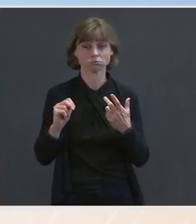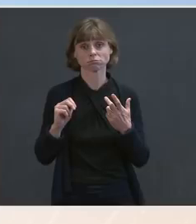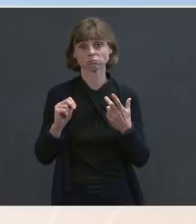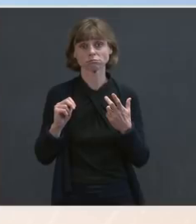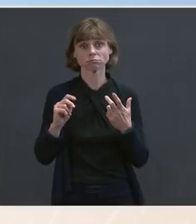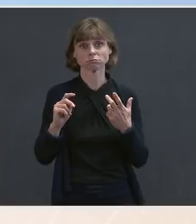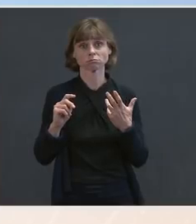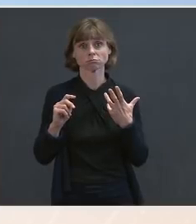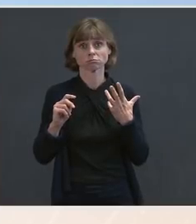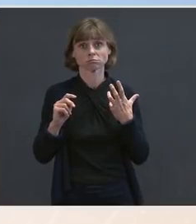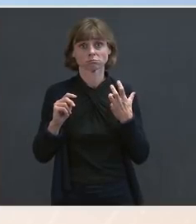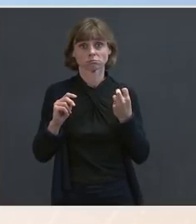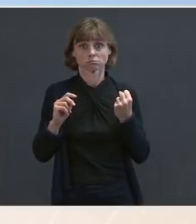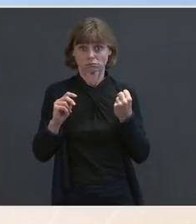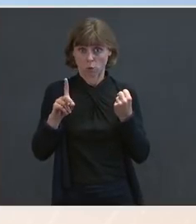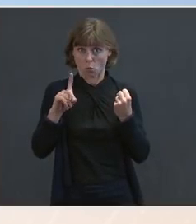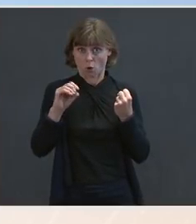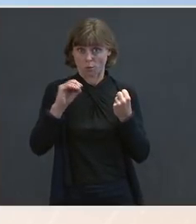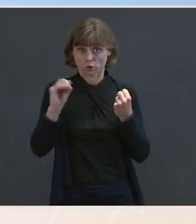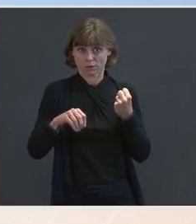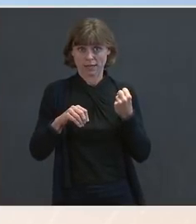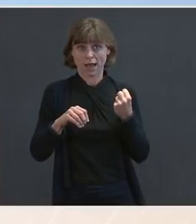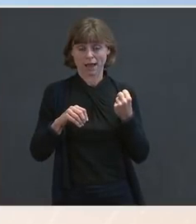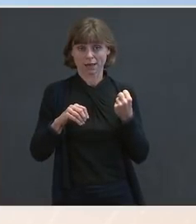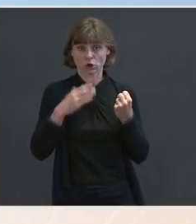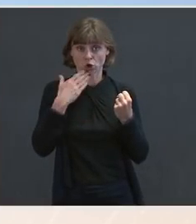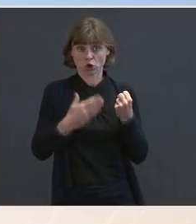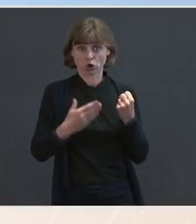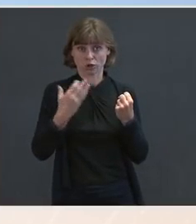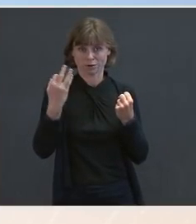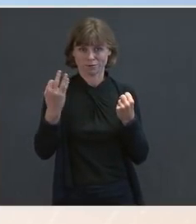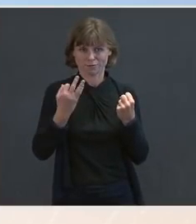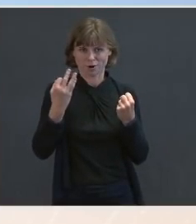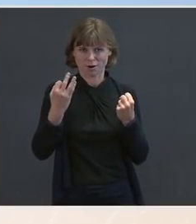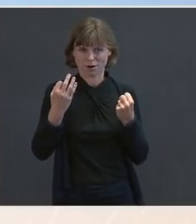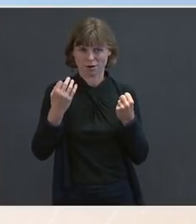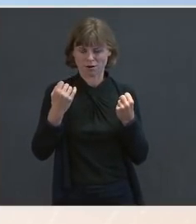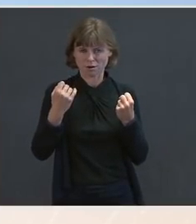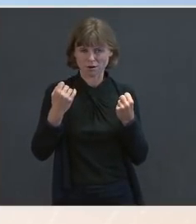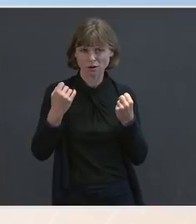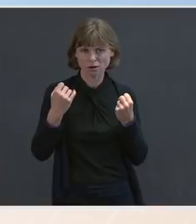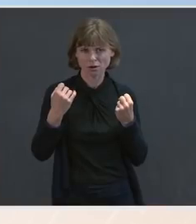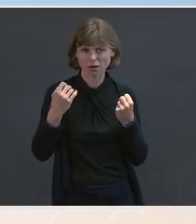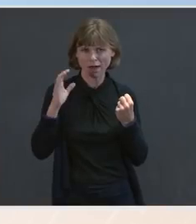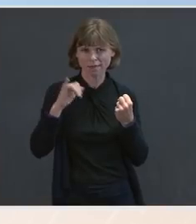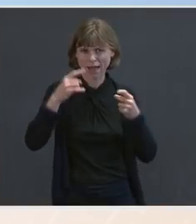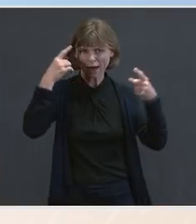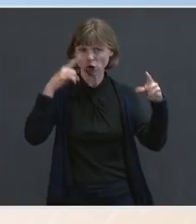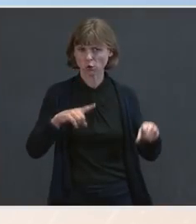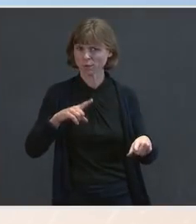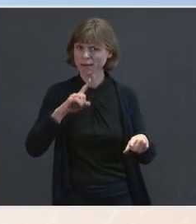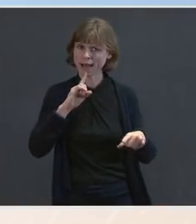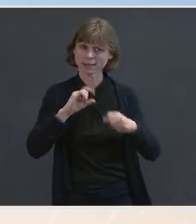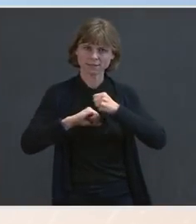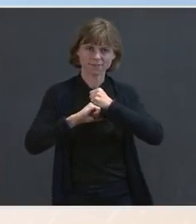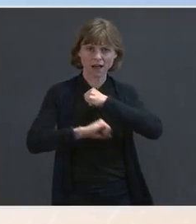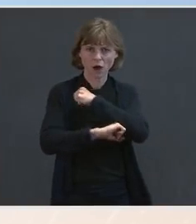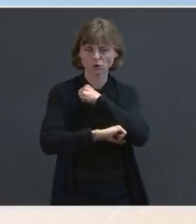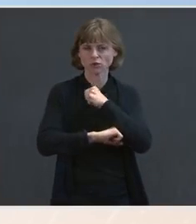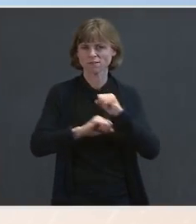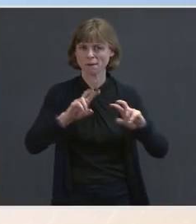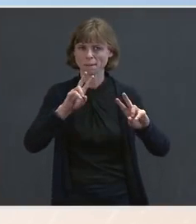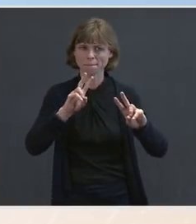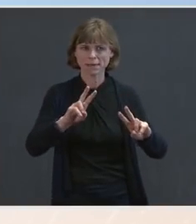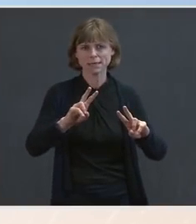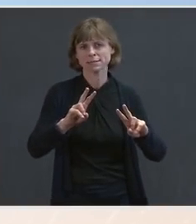I should say, in his support for the Good Friday Agreement. This agreement has been the bedrock of peace, stability, and prosperity for all the people of